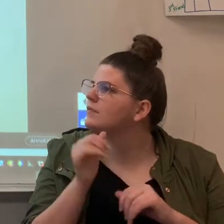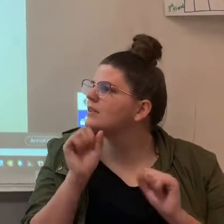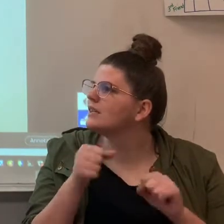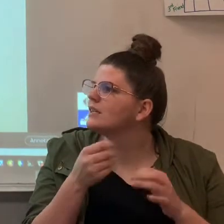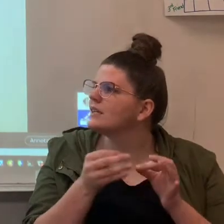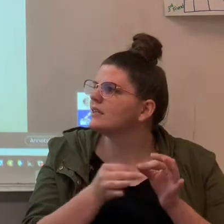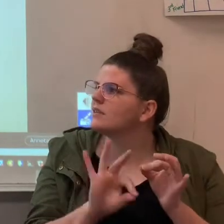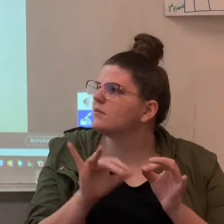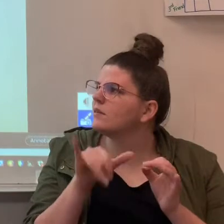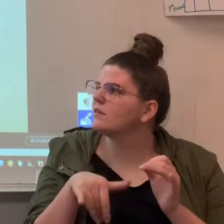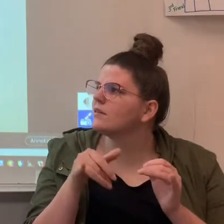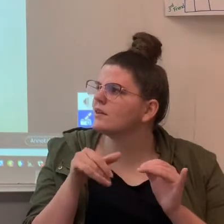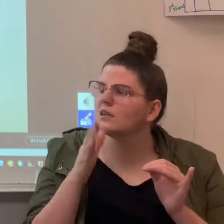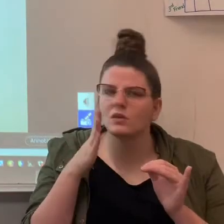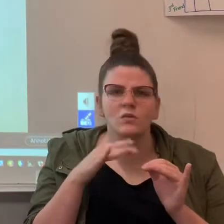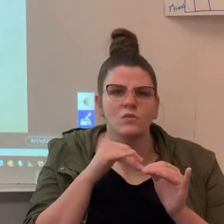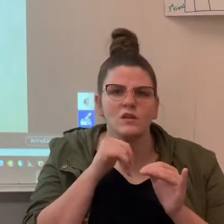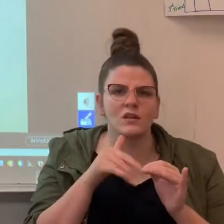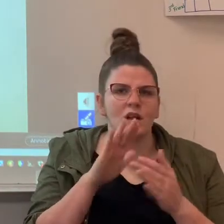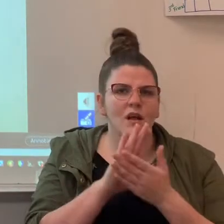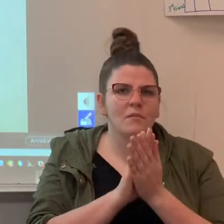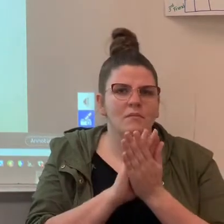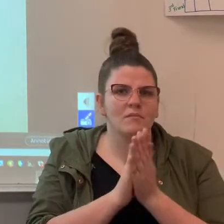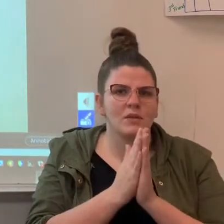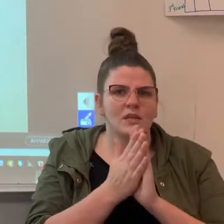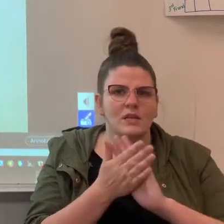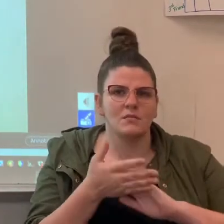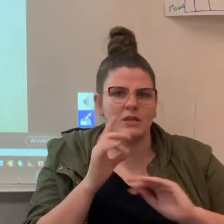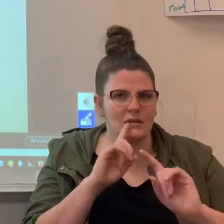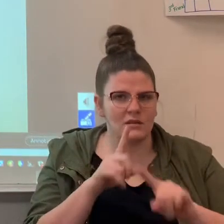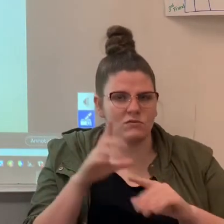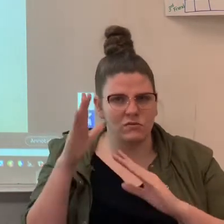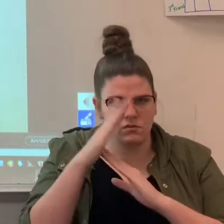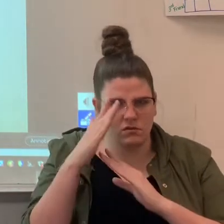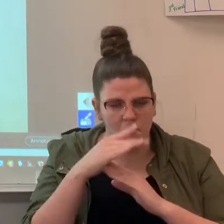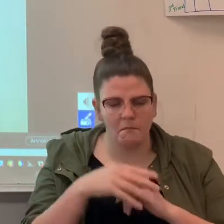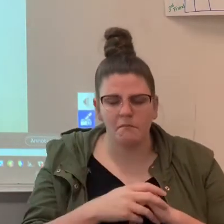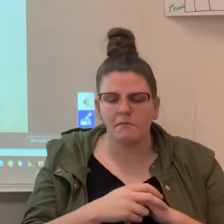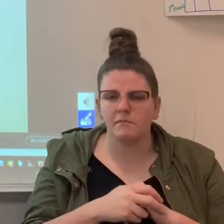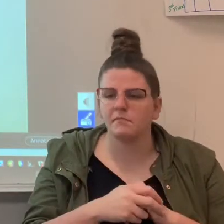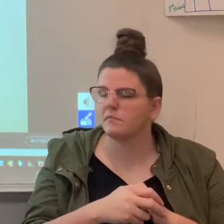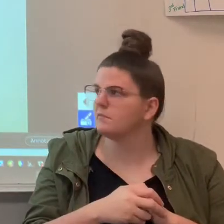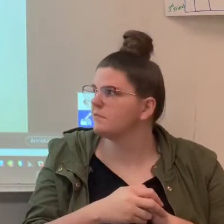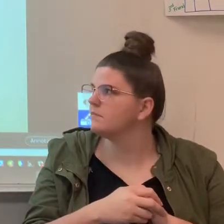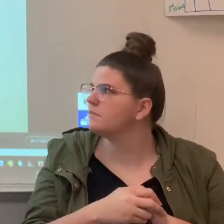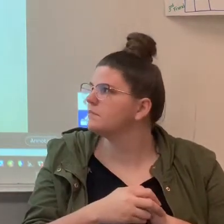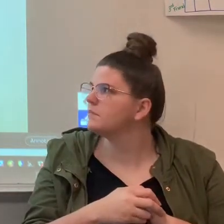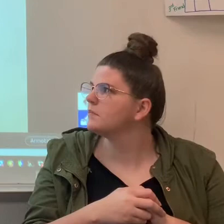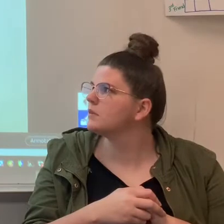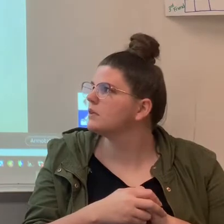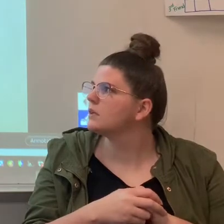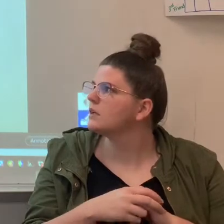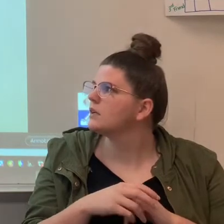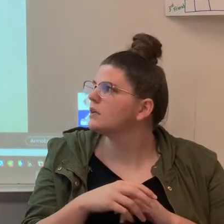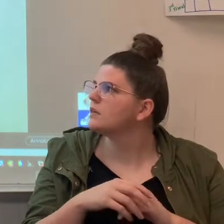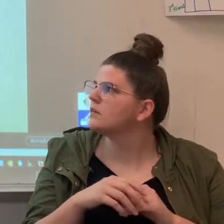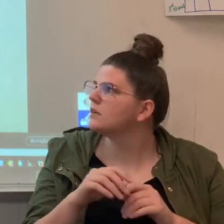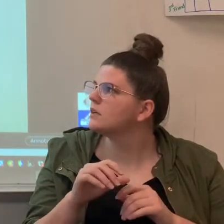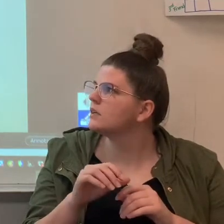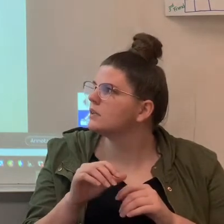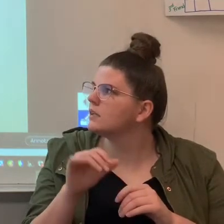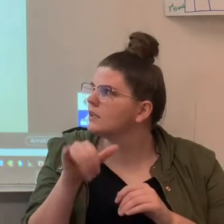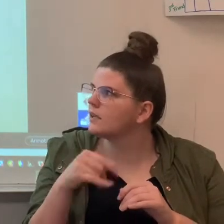that down, but it's not going to become our problem up there. This one says 10 divided by 3, so that's our next